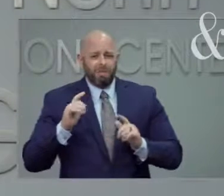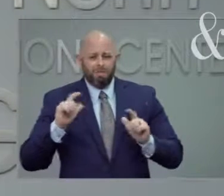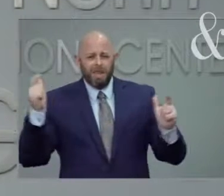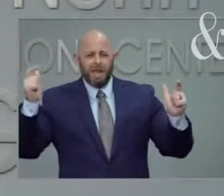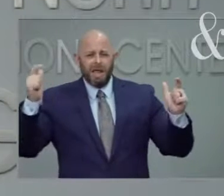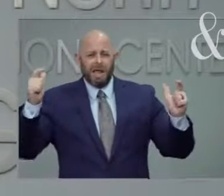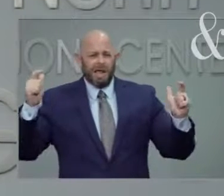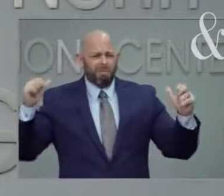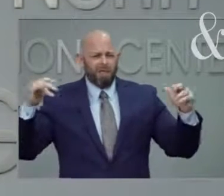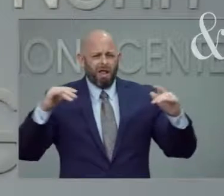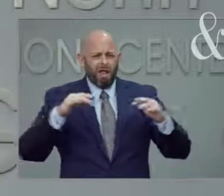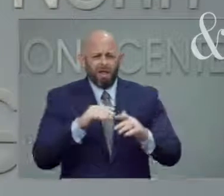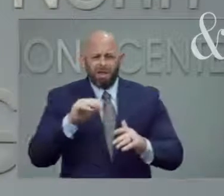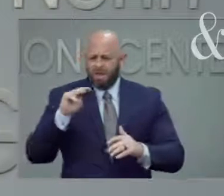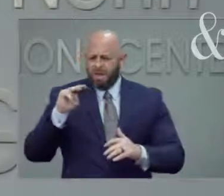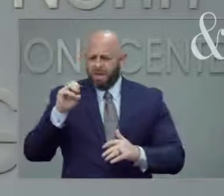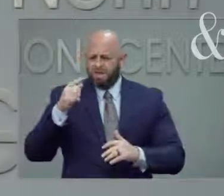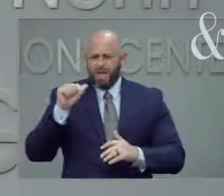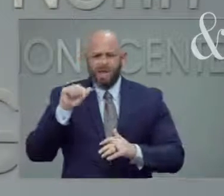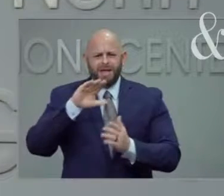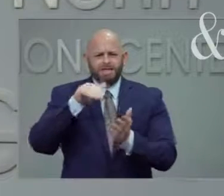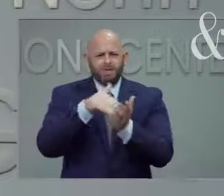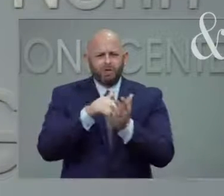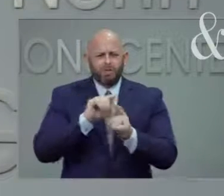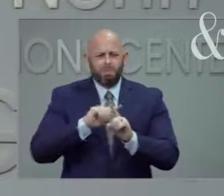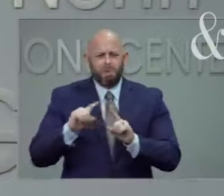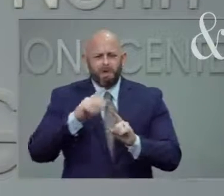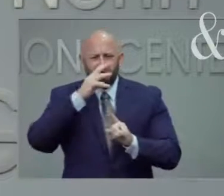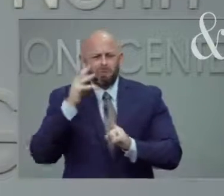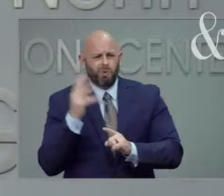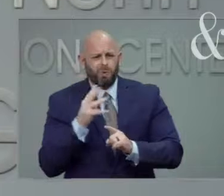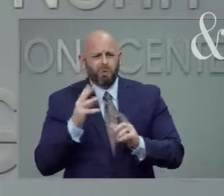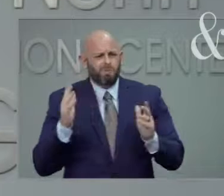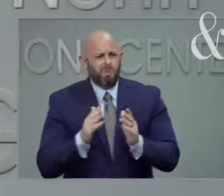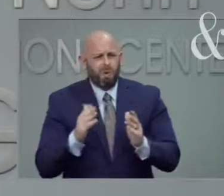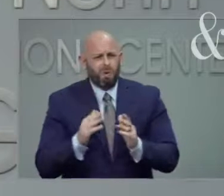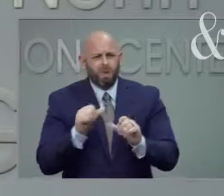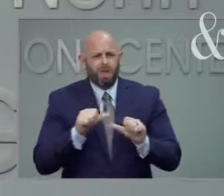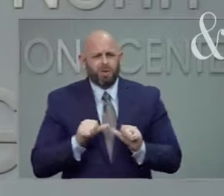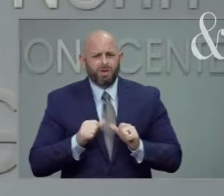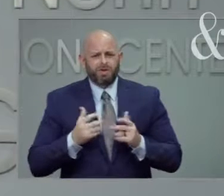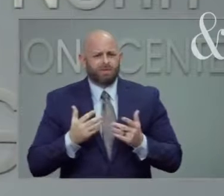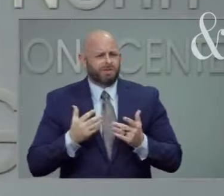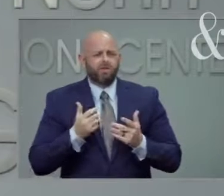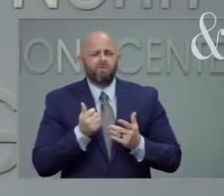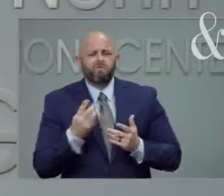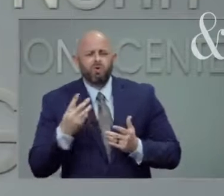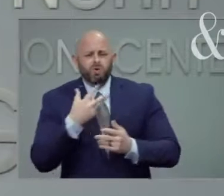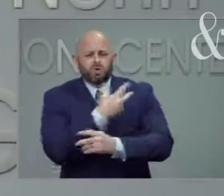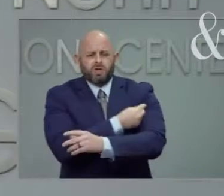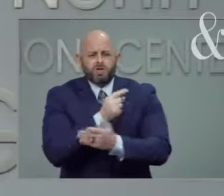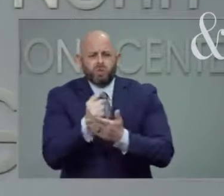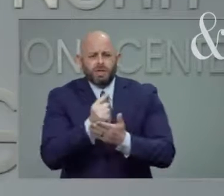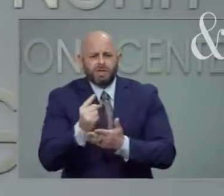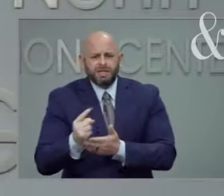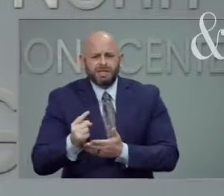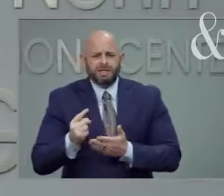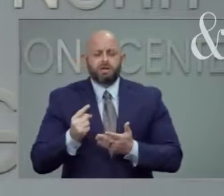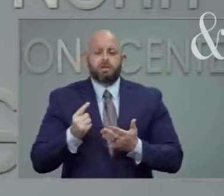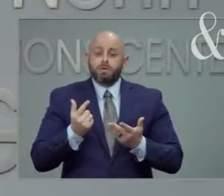in the meantime, the rural areas feel like they're not getting, you know, just a handful of shots really a week. Are you